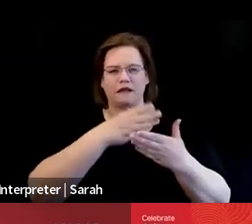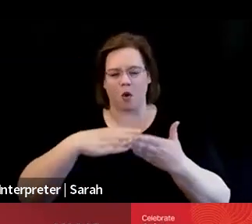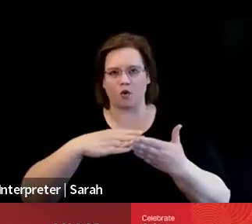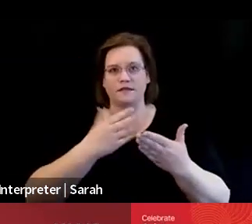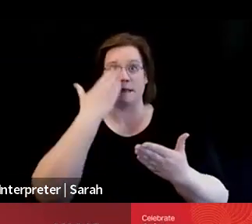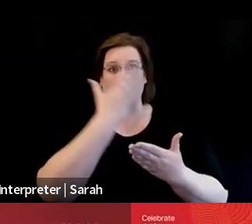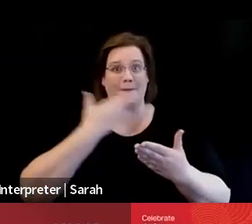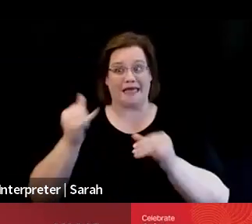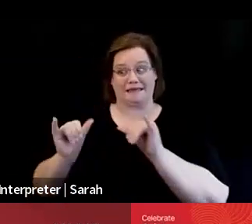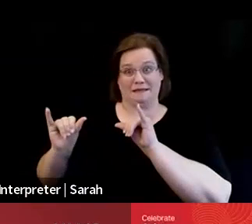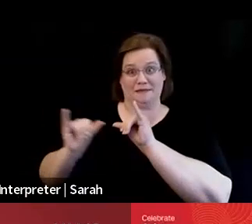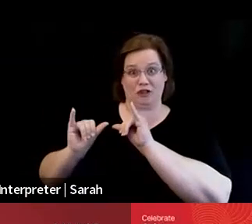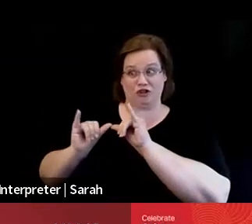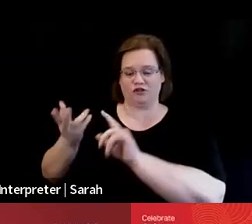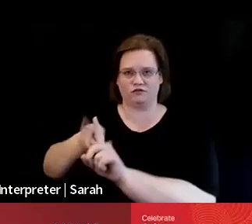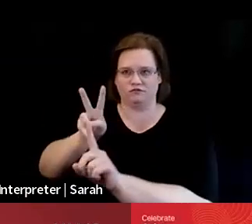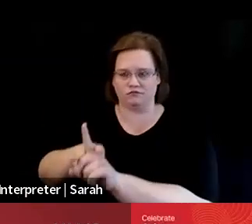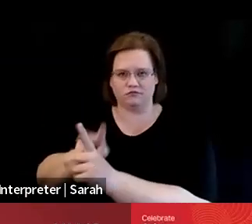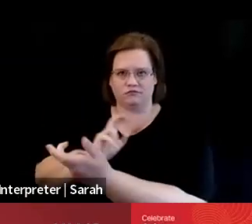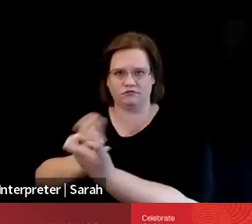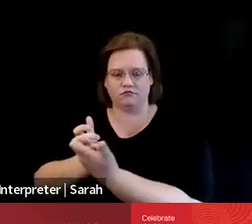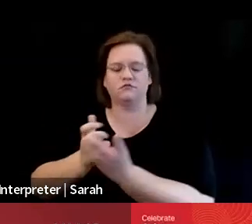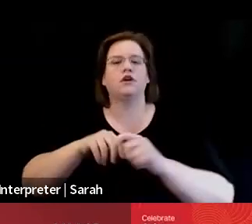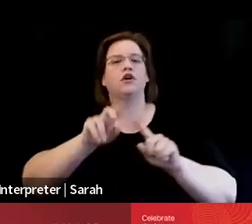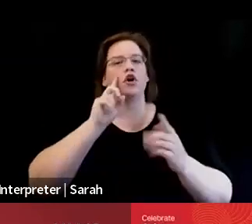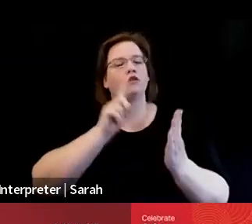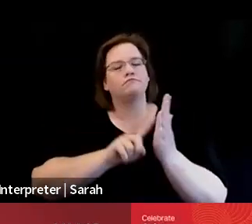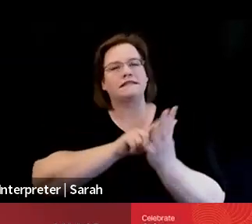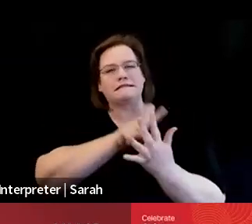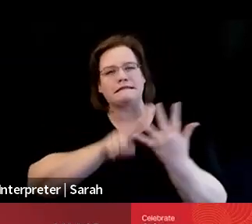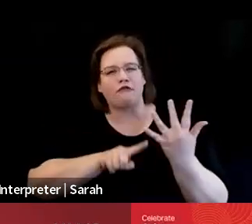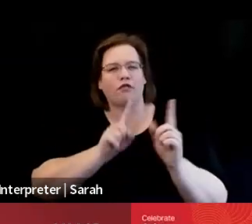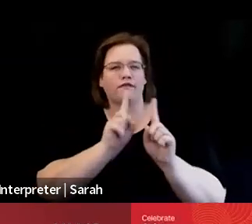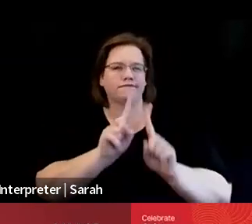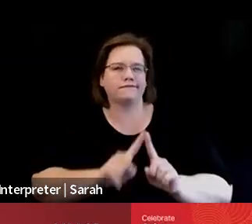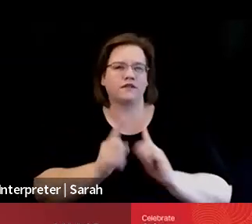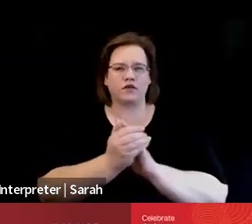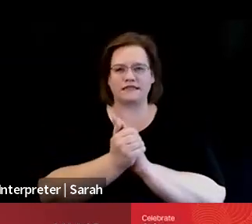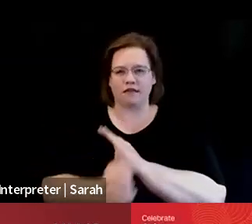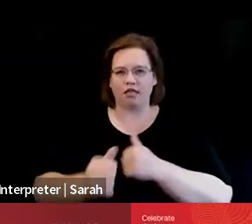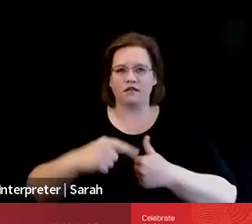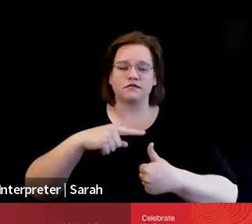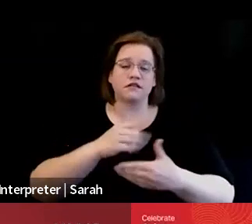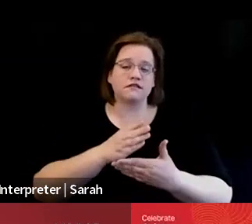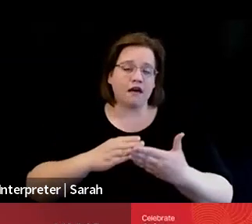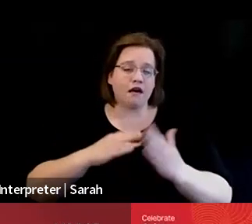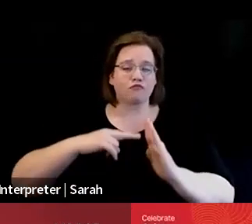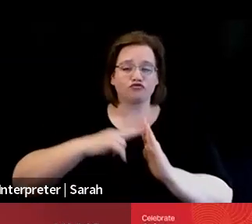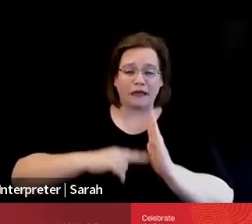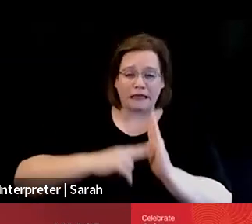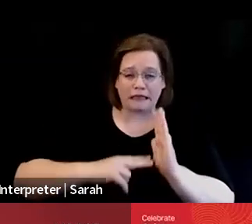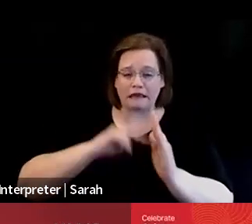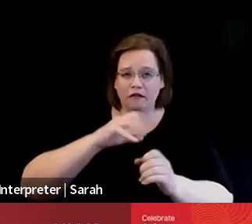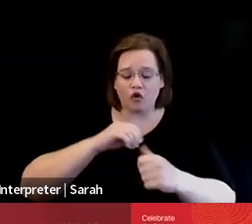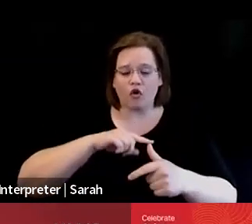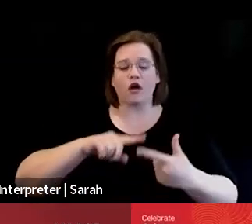currently know of that really gets at health literacy. And it looked at several of the different skills. So there's some obviously reading skills involved.